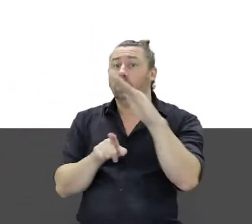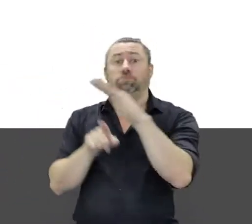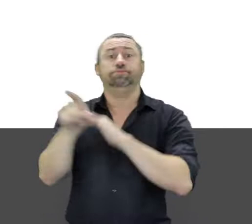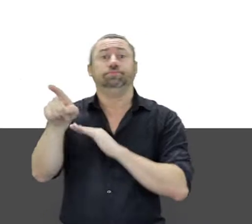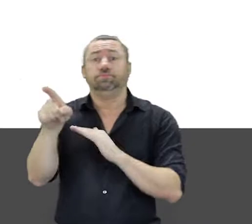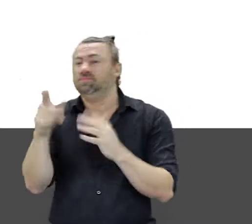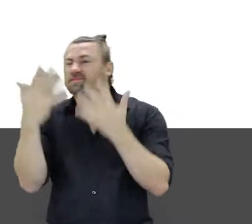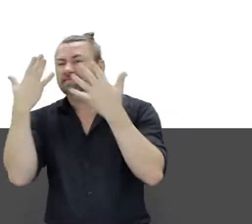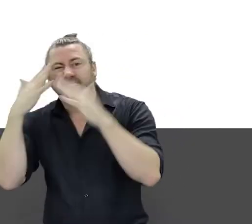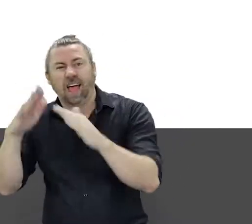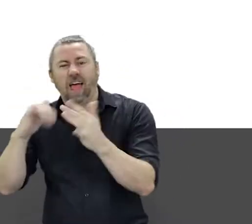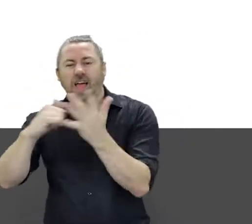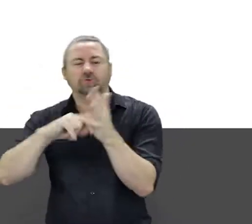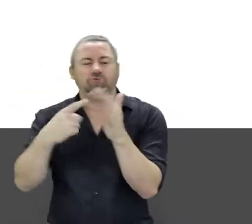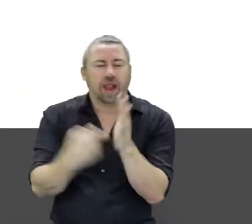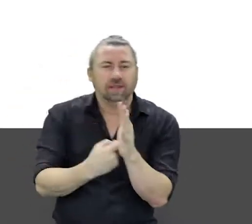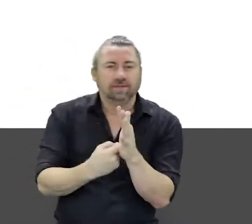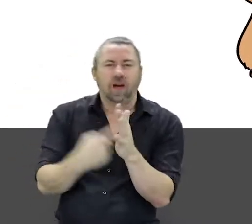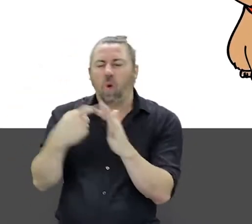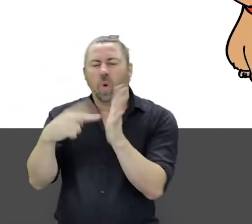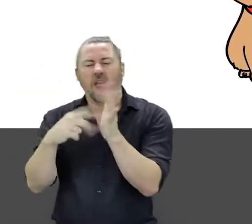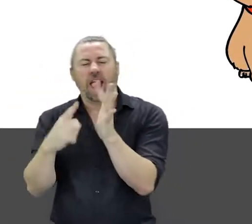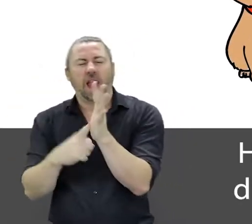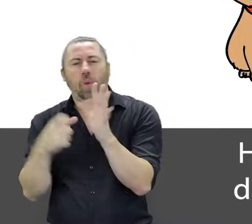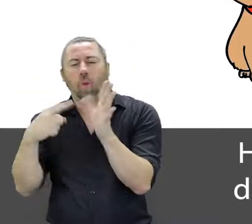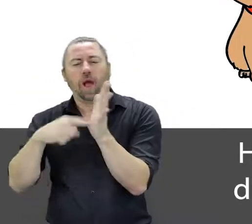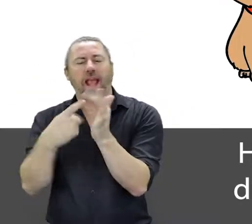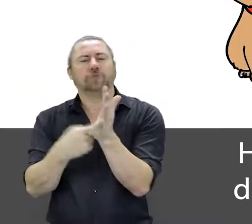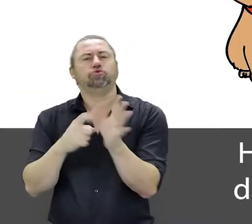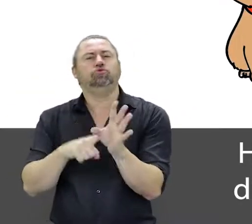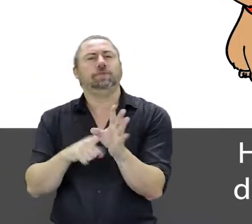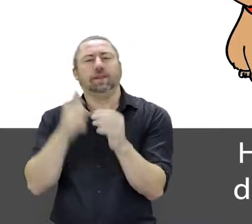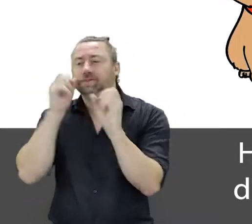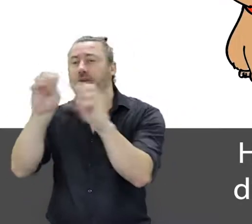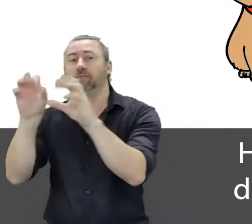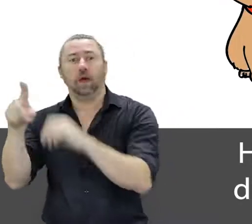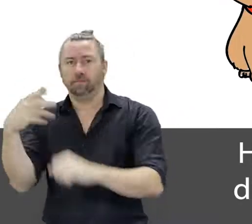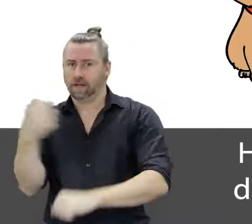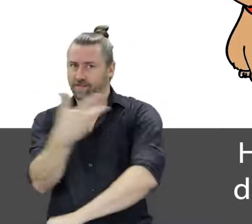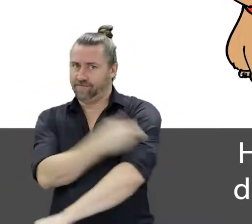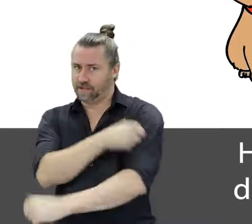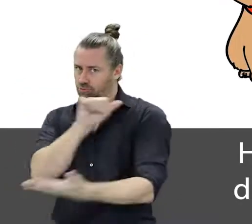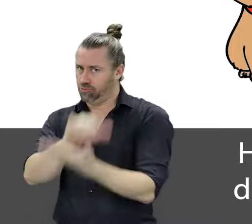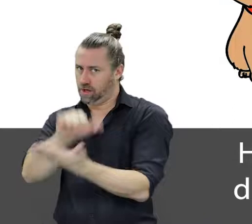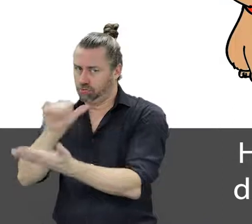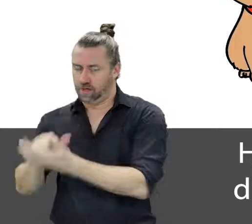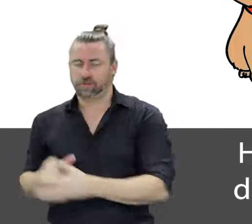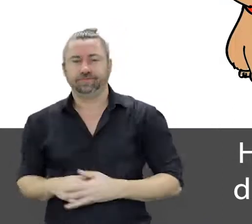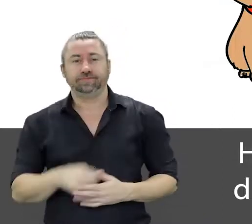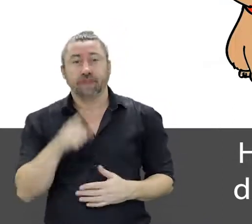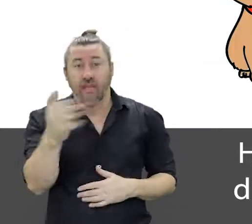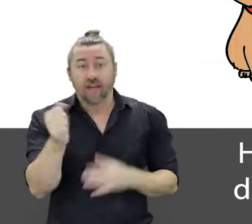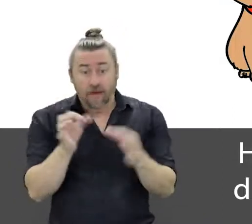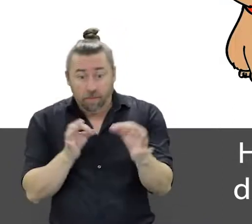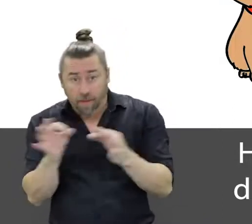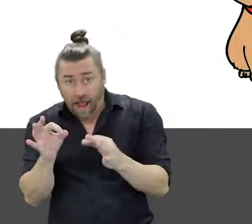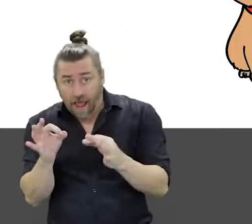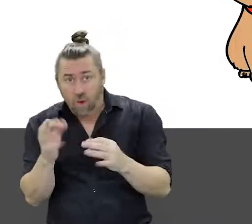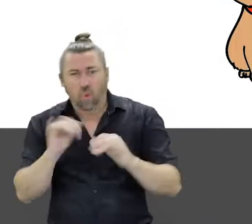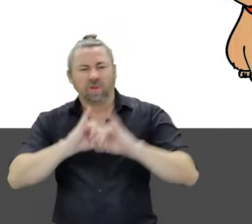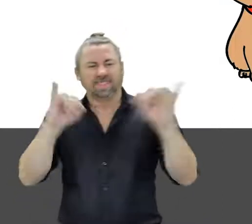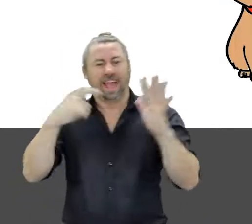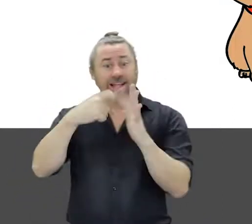stay at a kennel or cattery. Have you prepared a pet emergency plan and disaster kit and placed it in a prominent